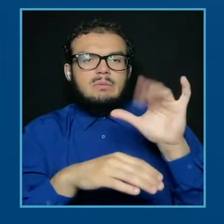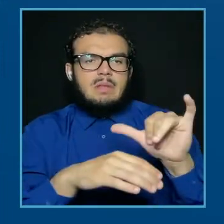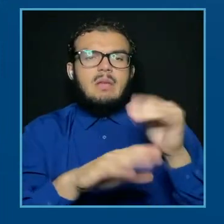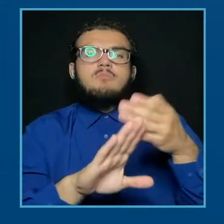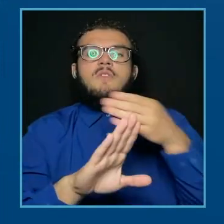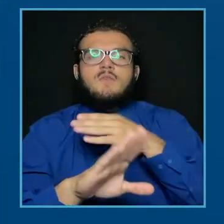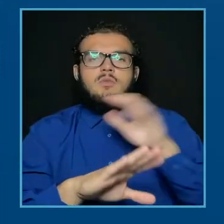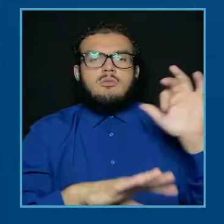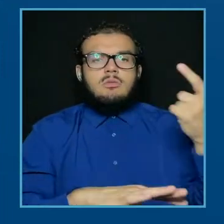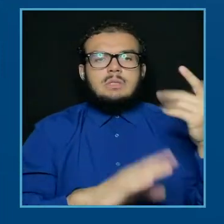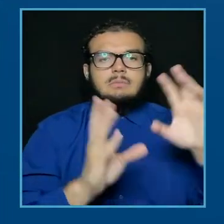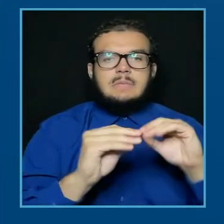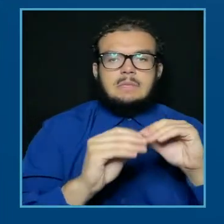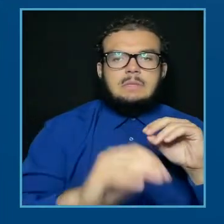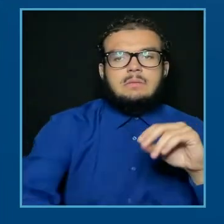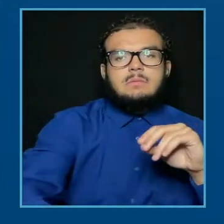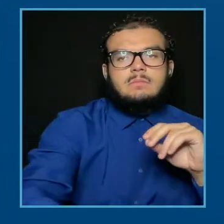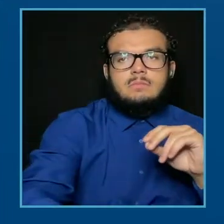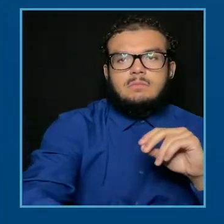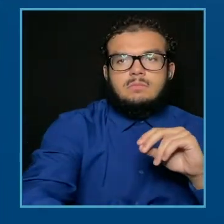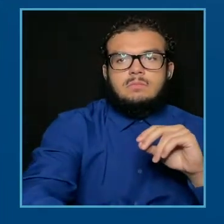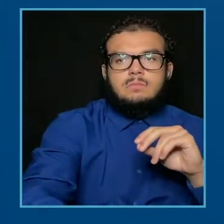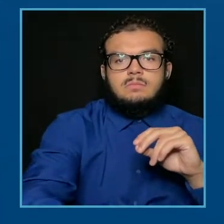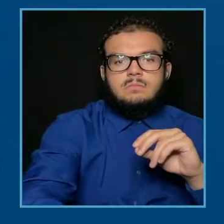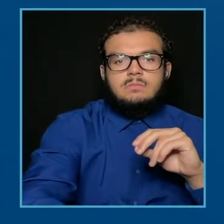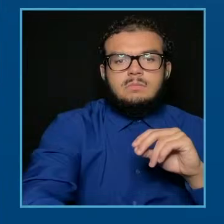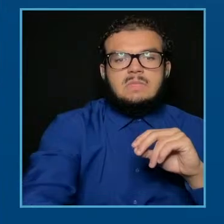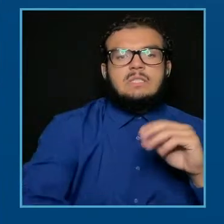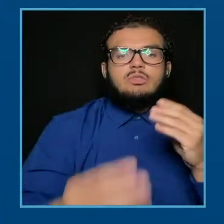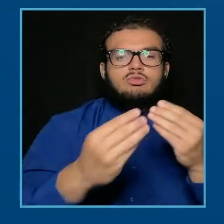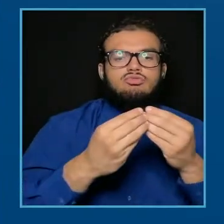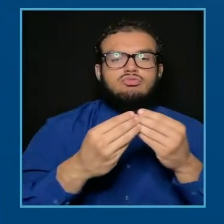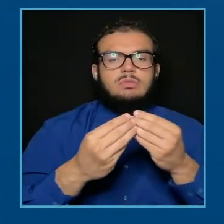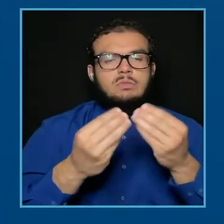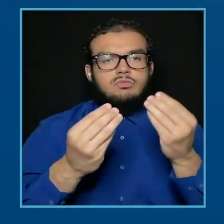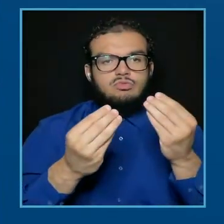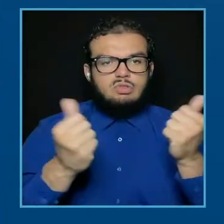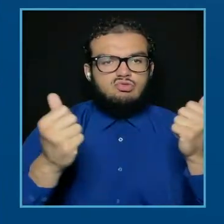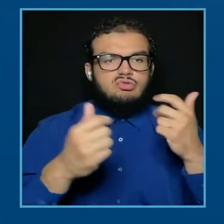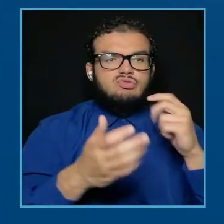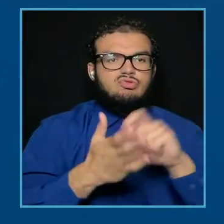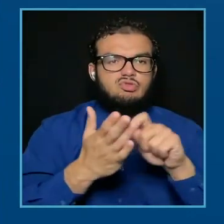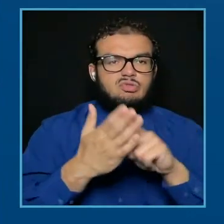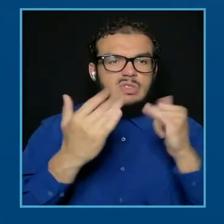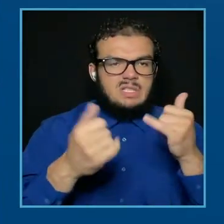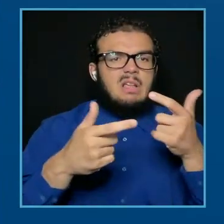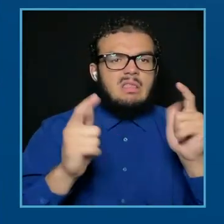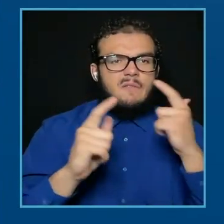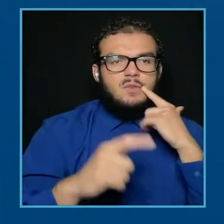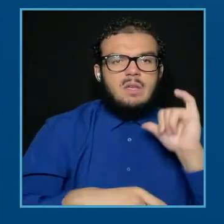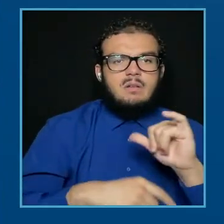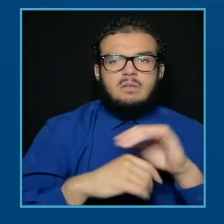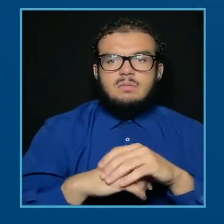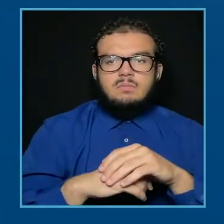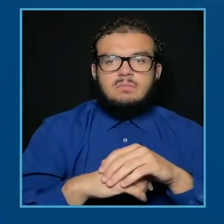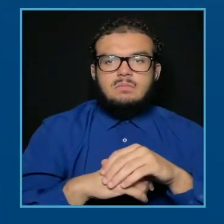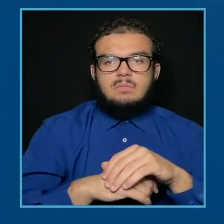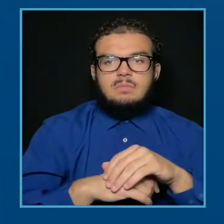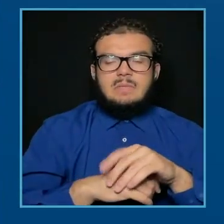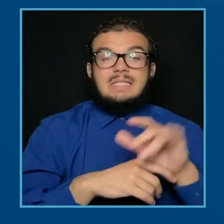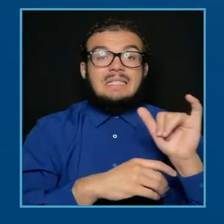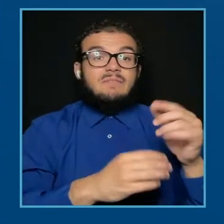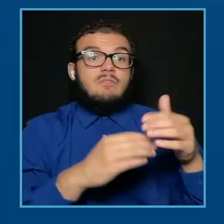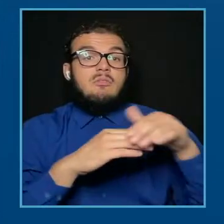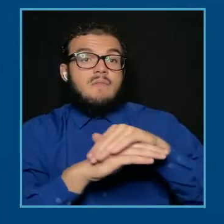August meeting. Okay. That the resolution that as written right now does allow for that. Okay. Well, if it covers the